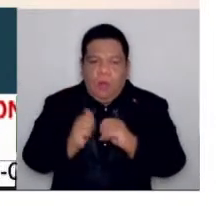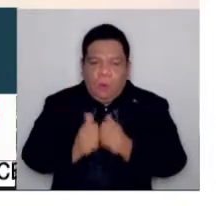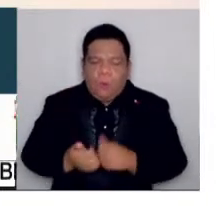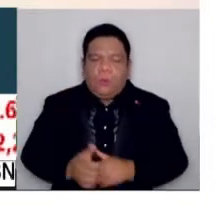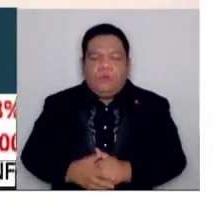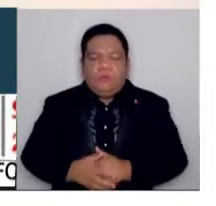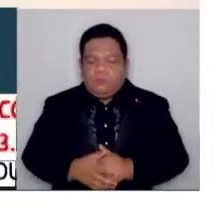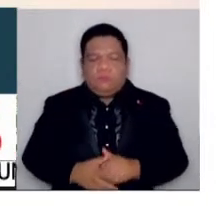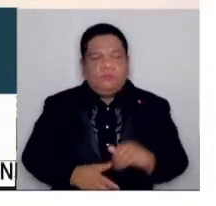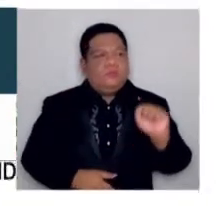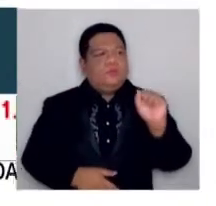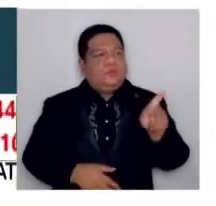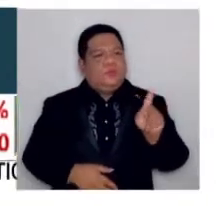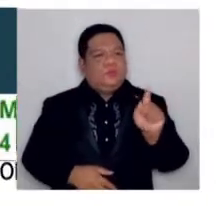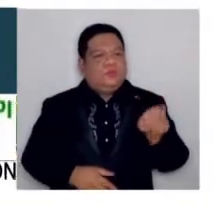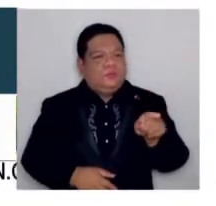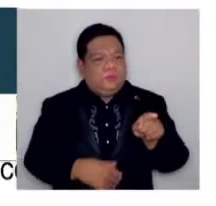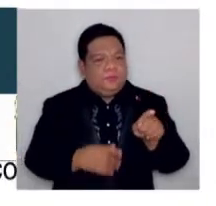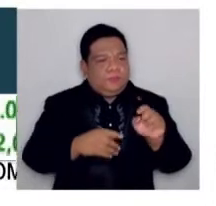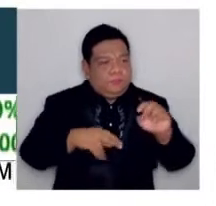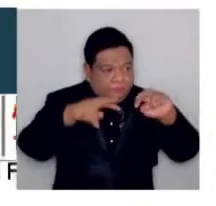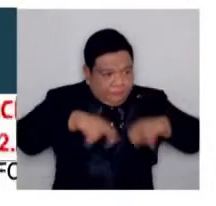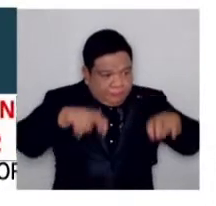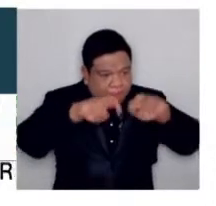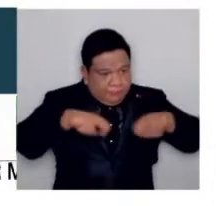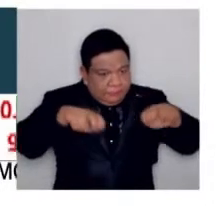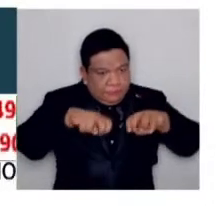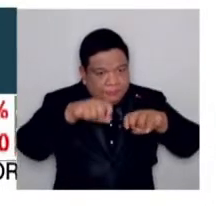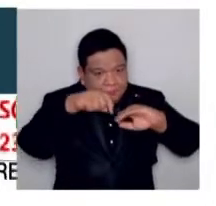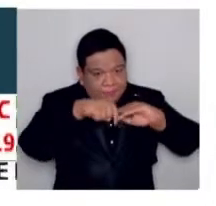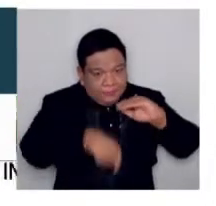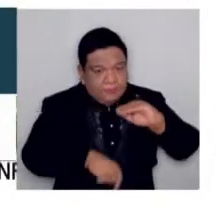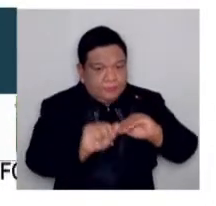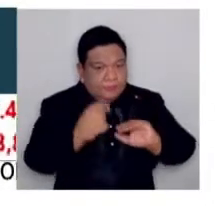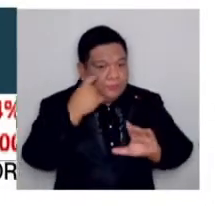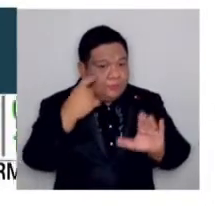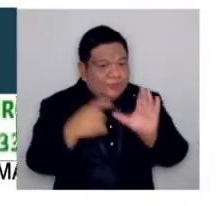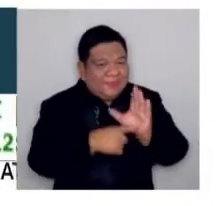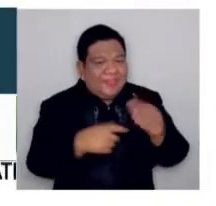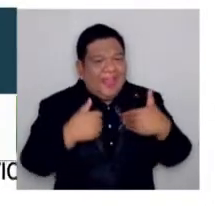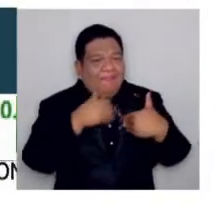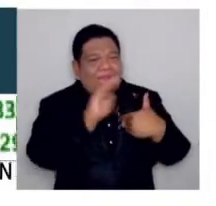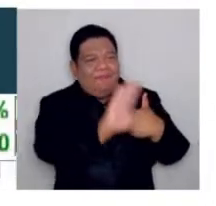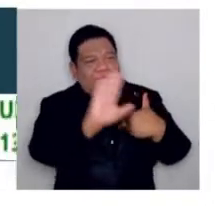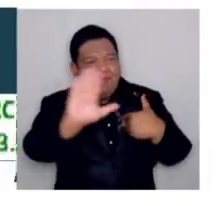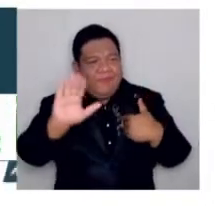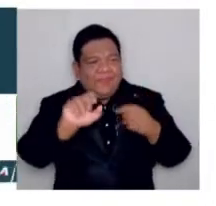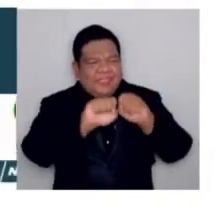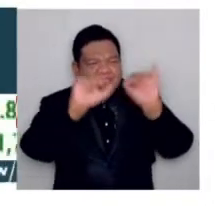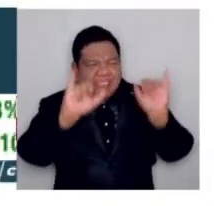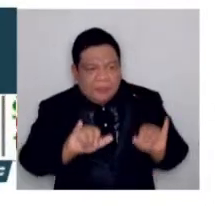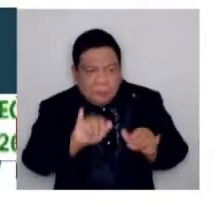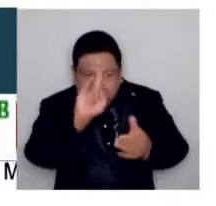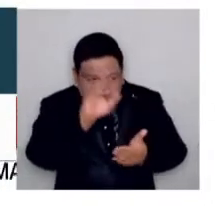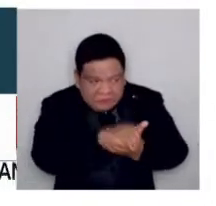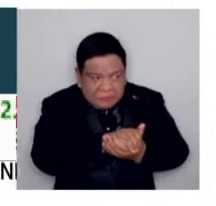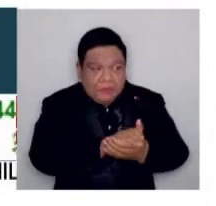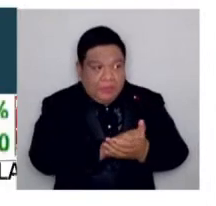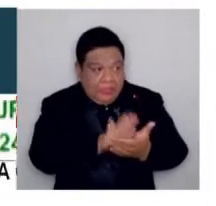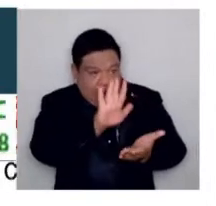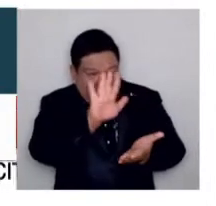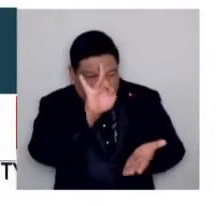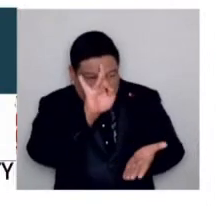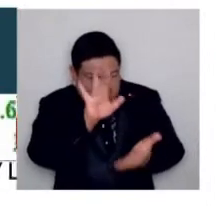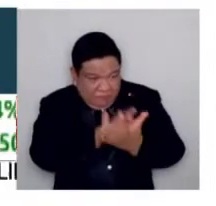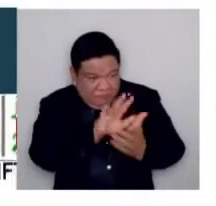Dr. Limpin, because when you dig deep into it, you're going to see that they have certain belief systems, and these belief systems made